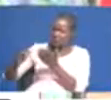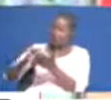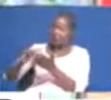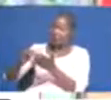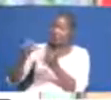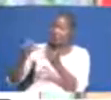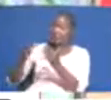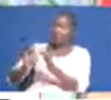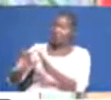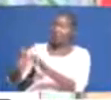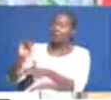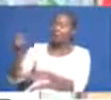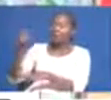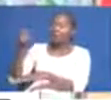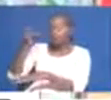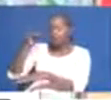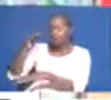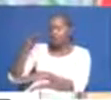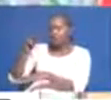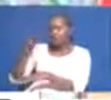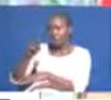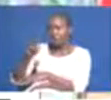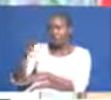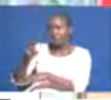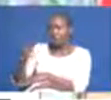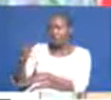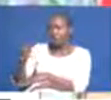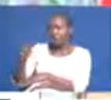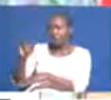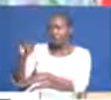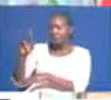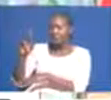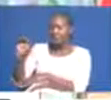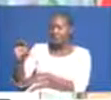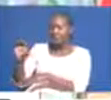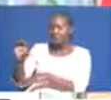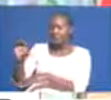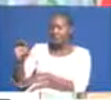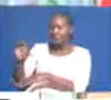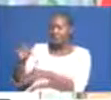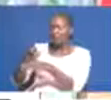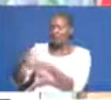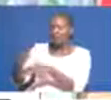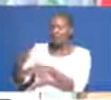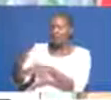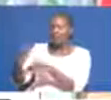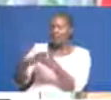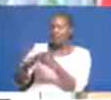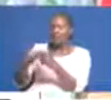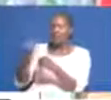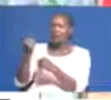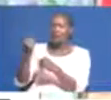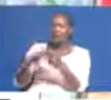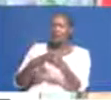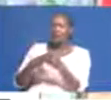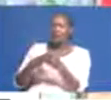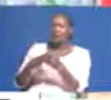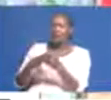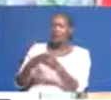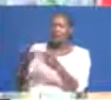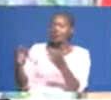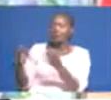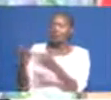Kenya for Zaire those days in the late 50s, I think 1959, with a band called City